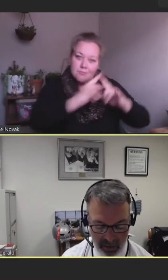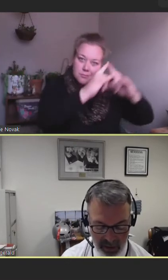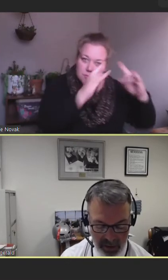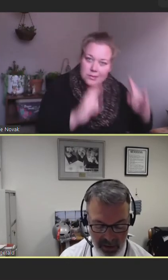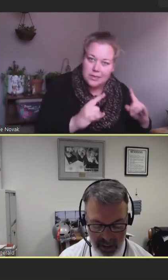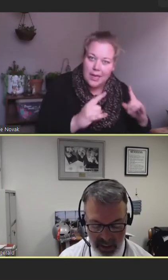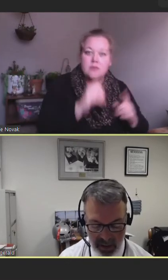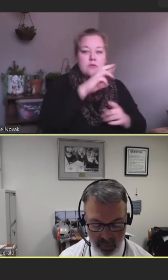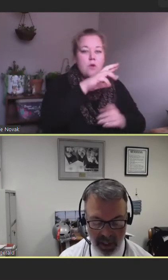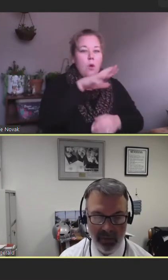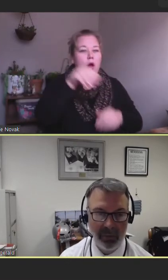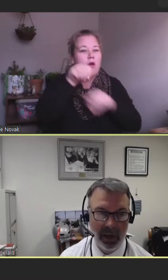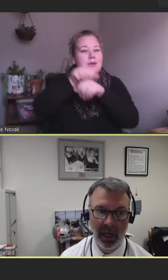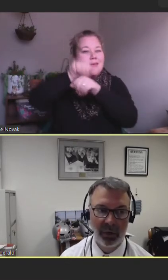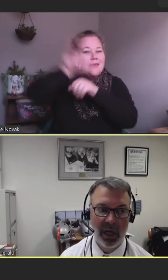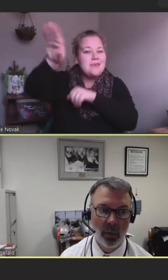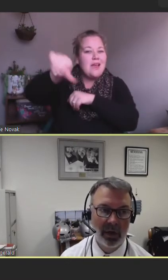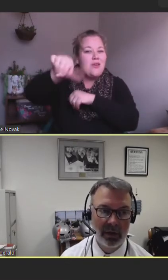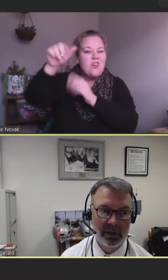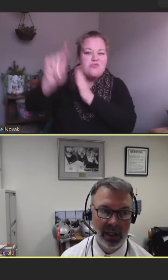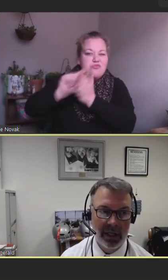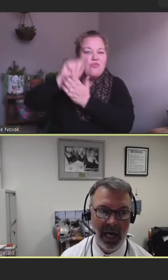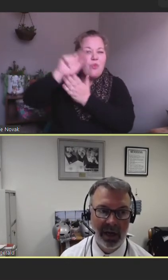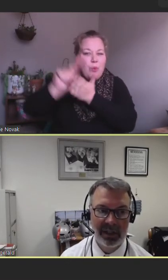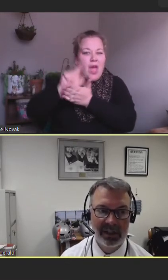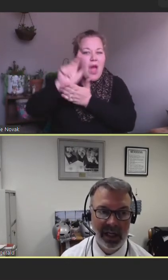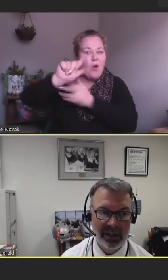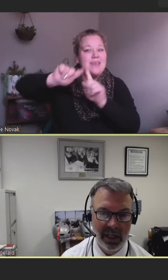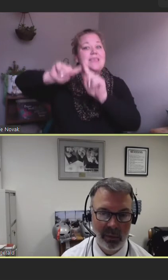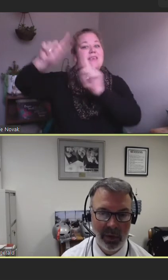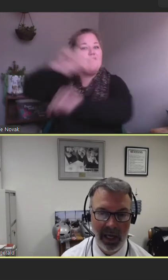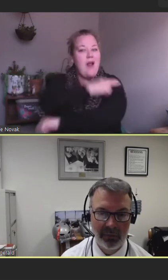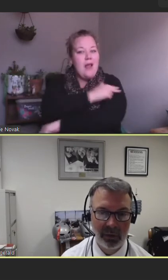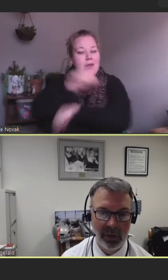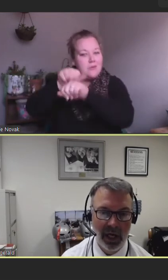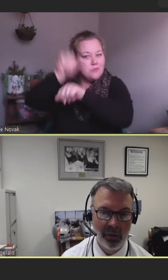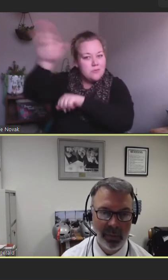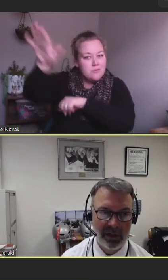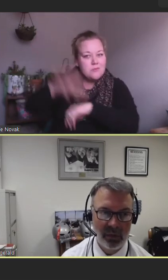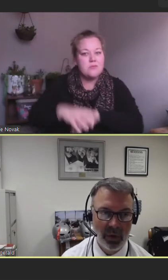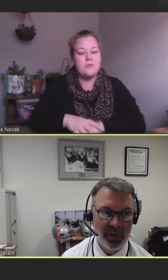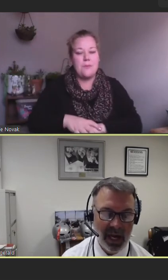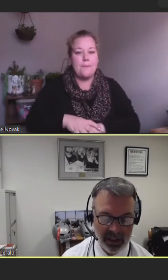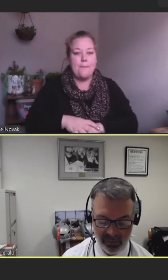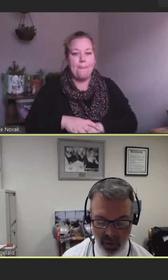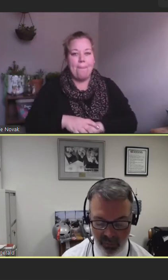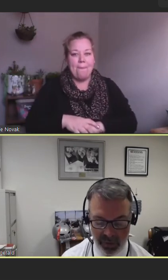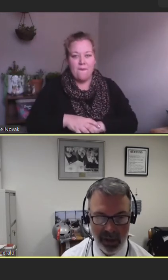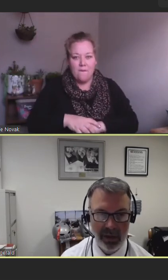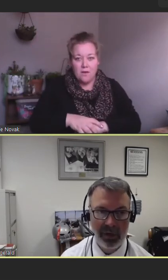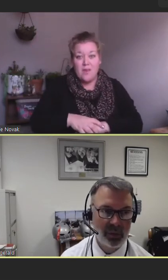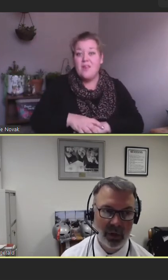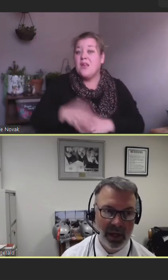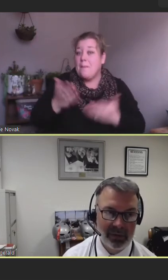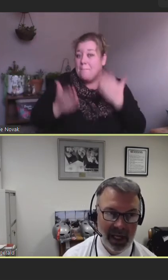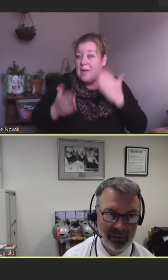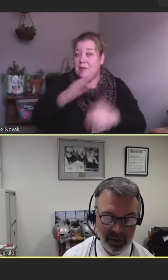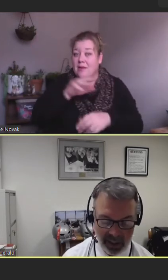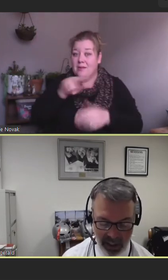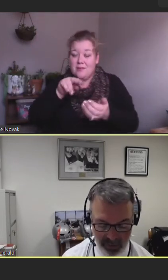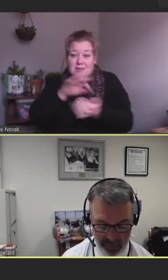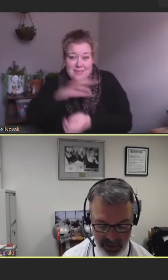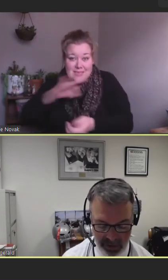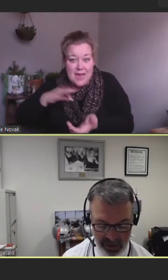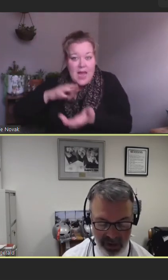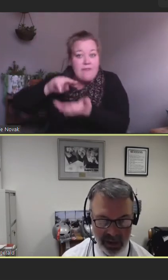care. We'll have healthcare workers that out of necessity will have to care for patients with active COVID because we don't have staff to